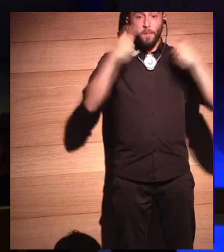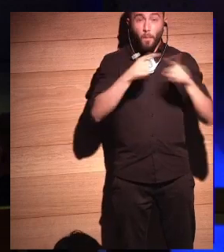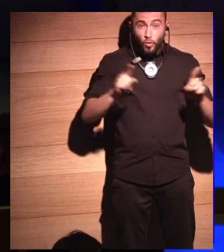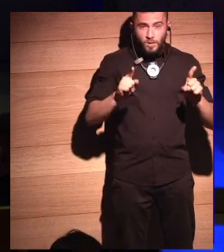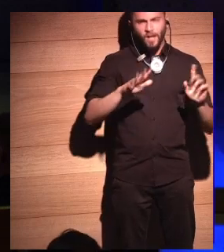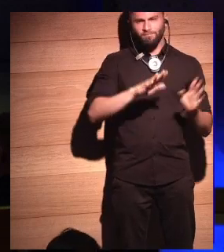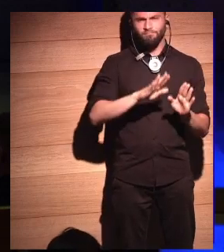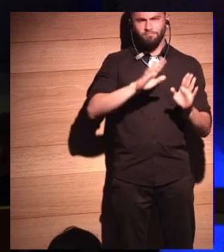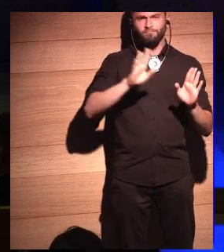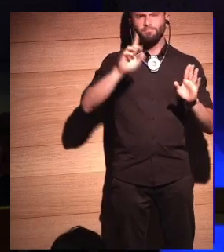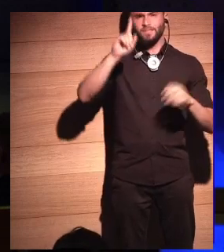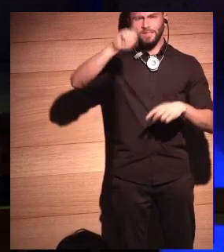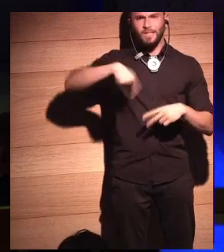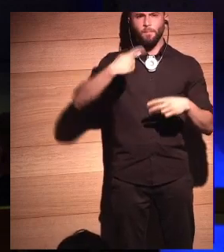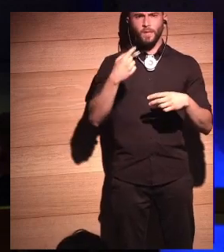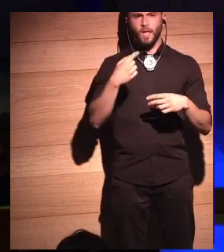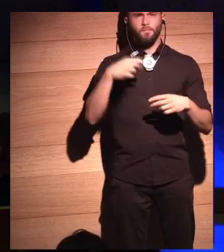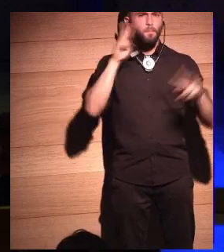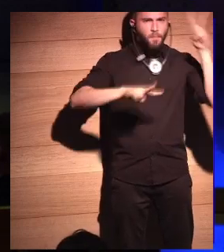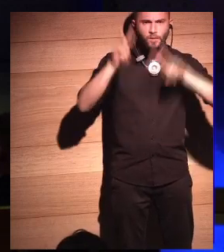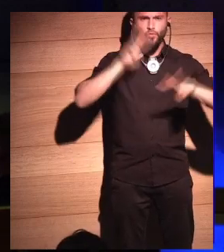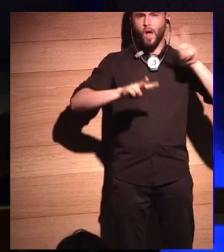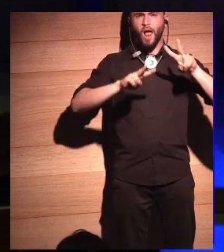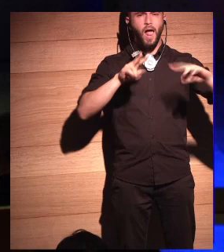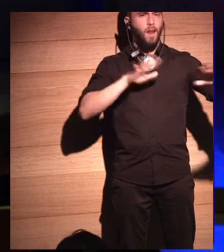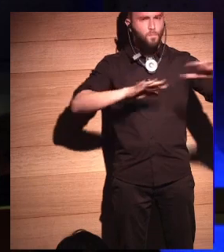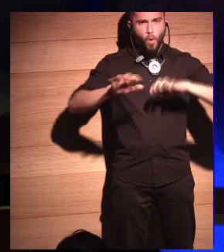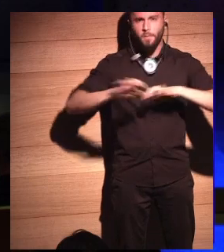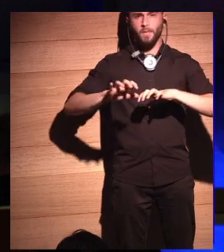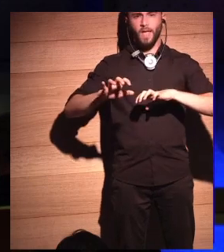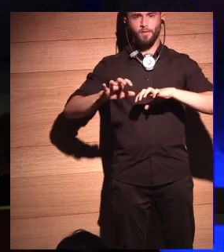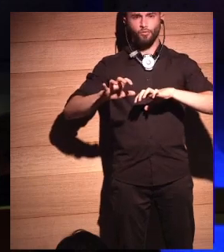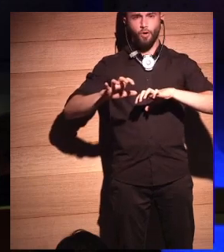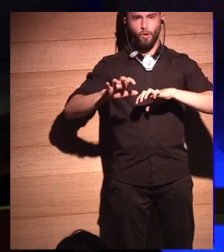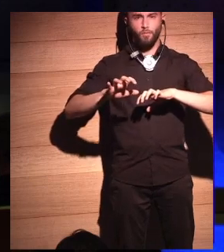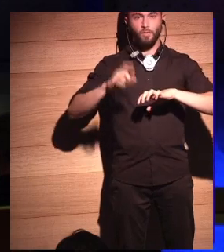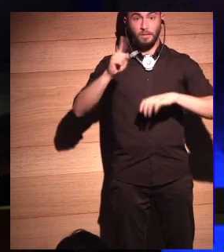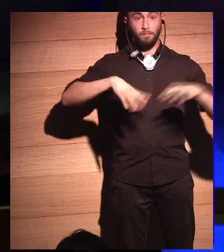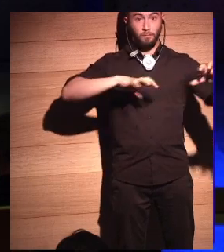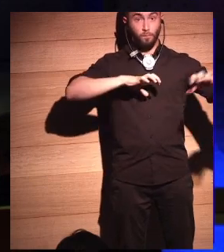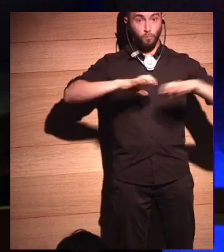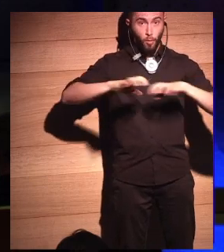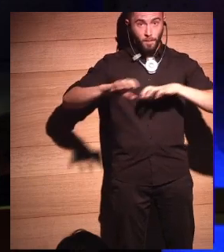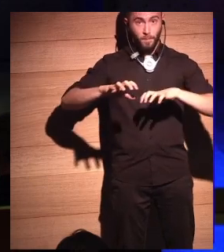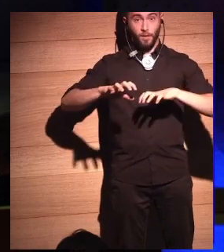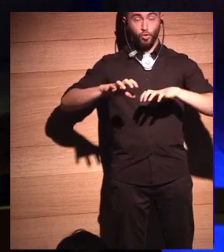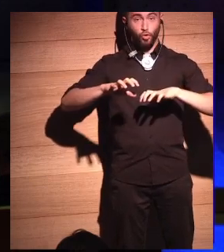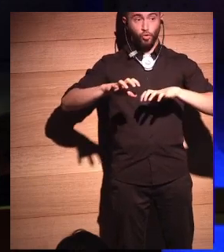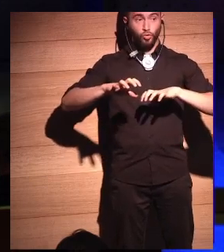about visual, and especially the movement side for me has been